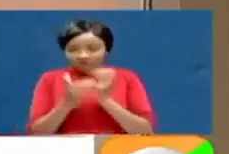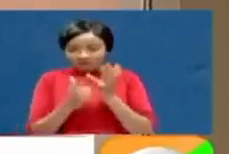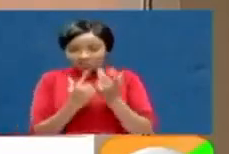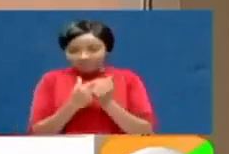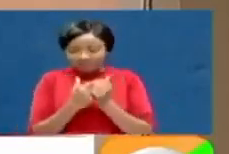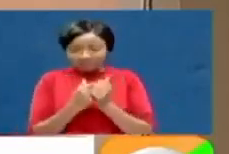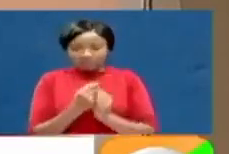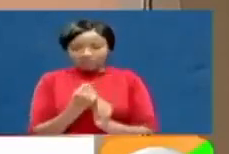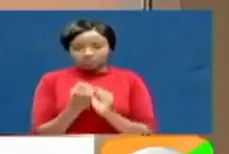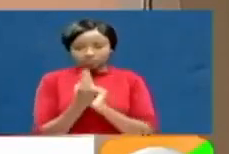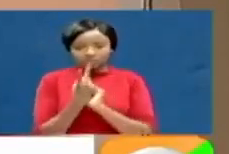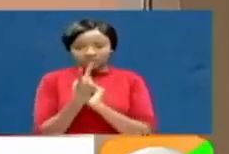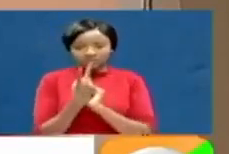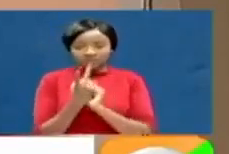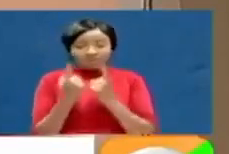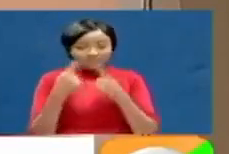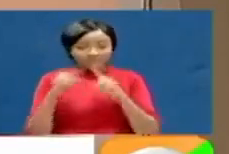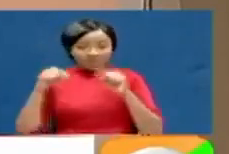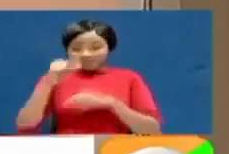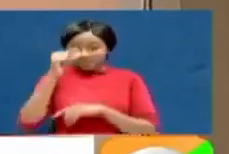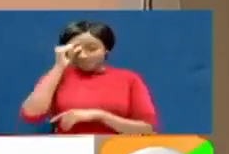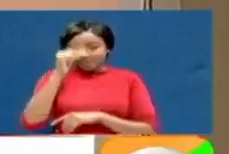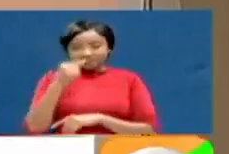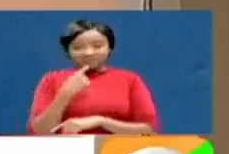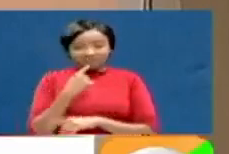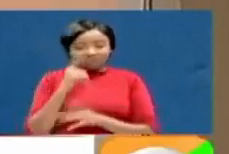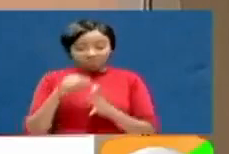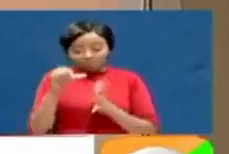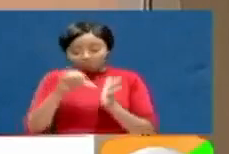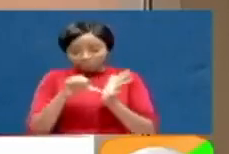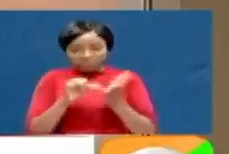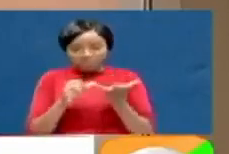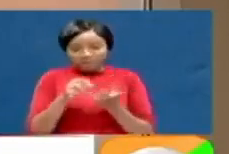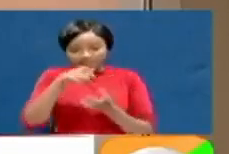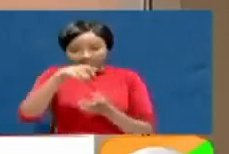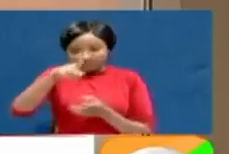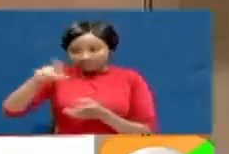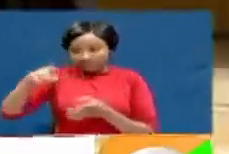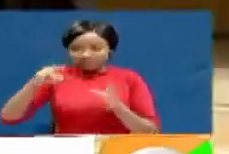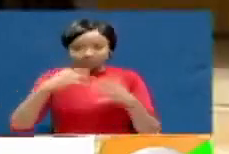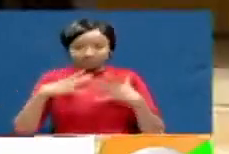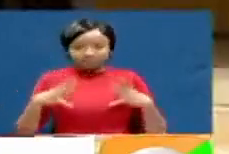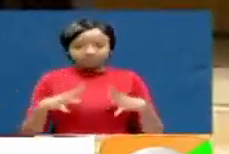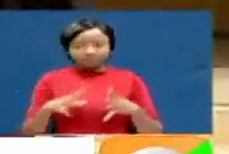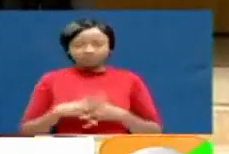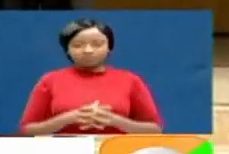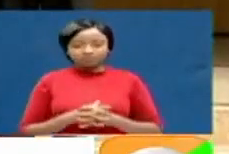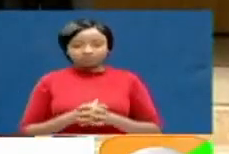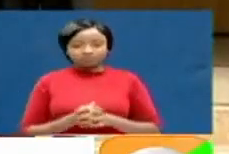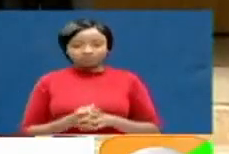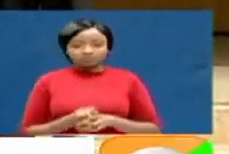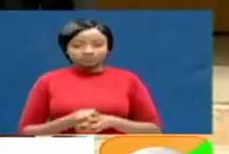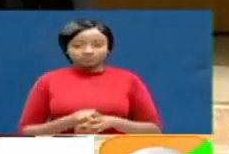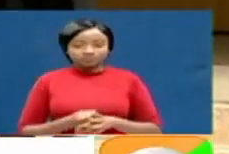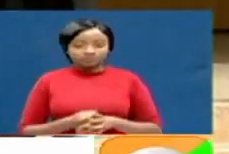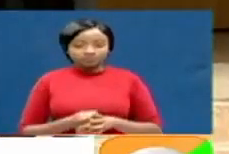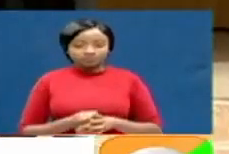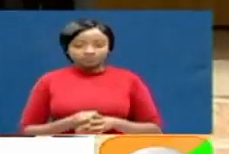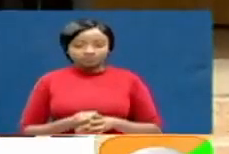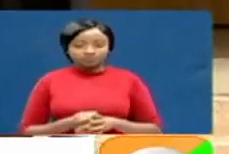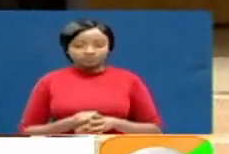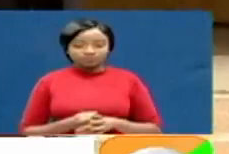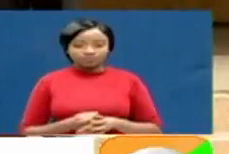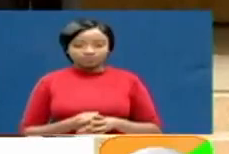now treating as an alarming case of local transmissions. The 20th day since the first case